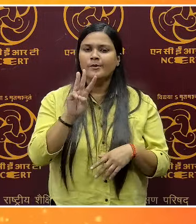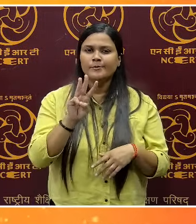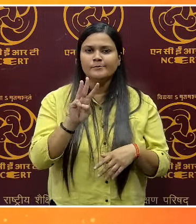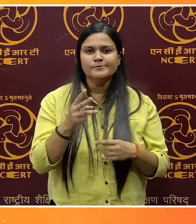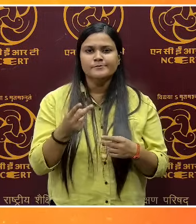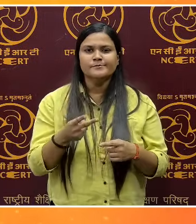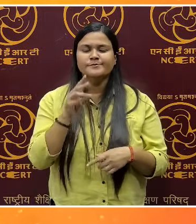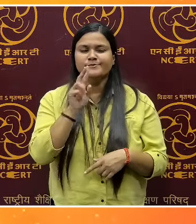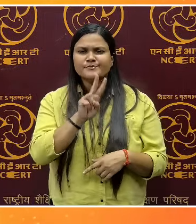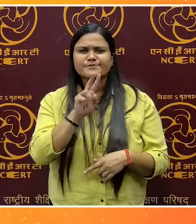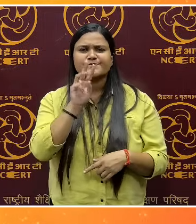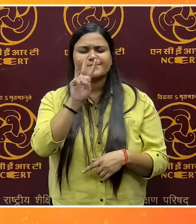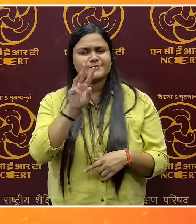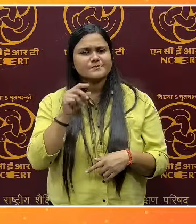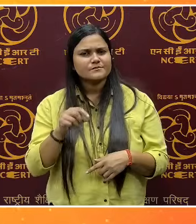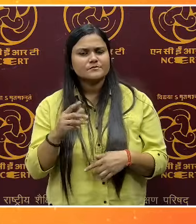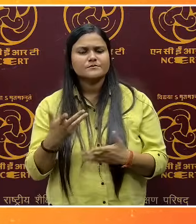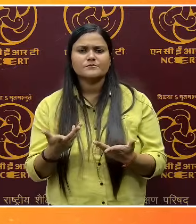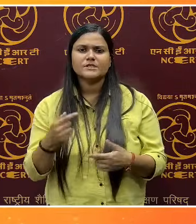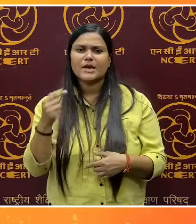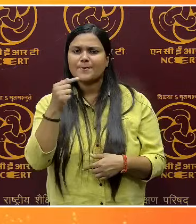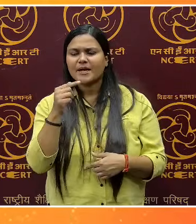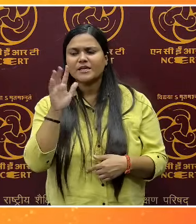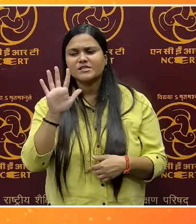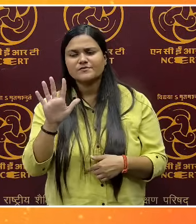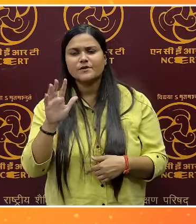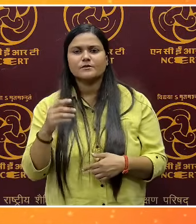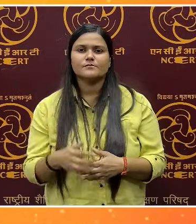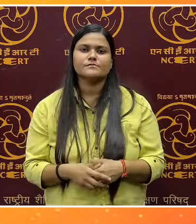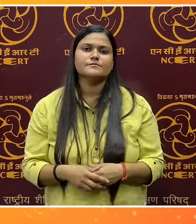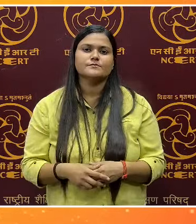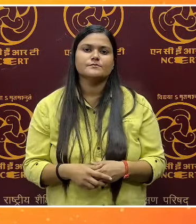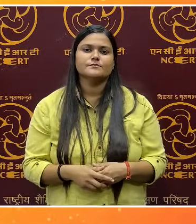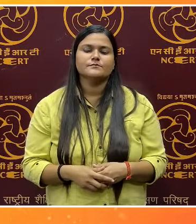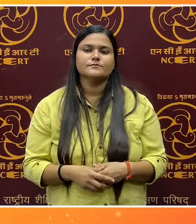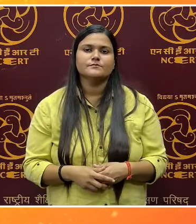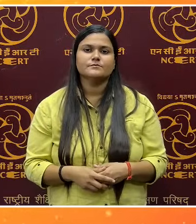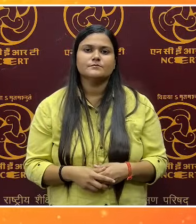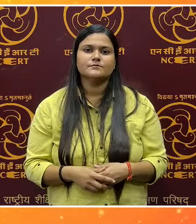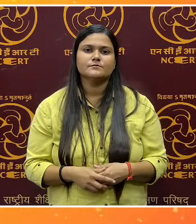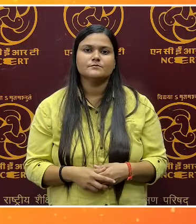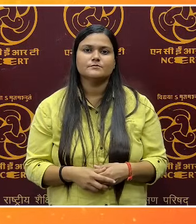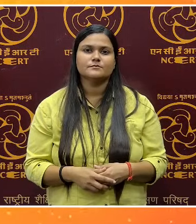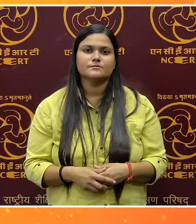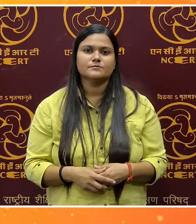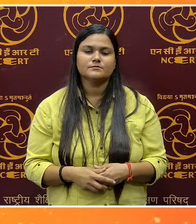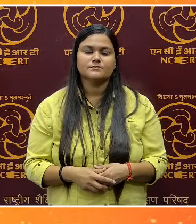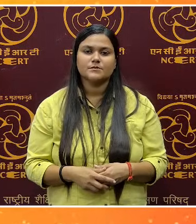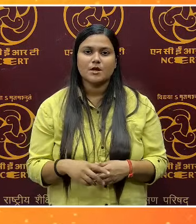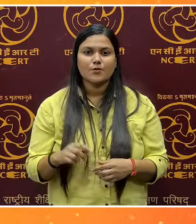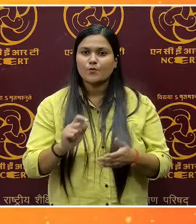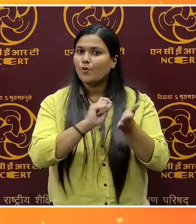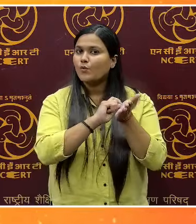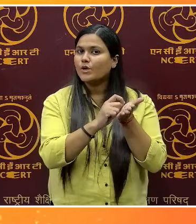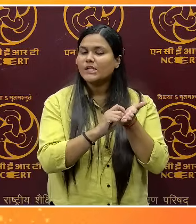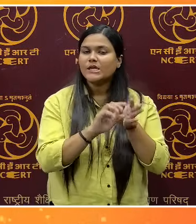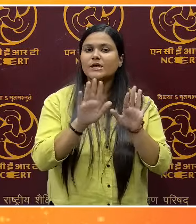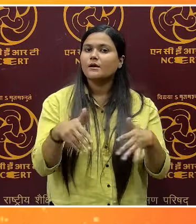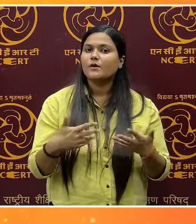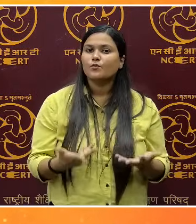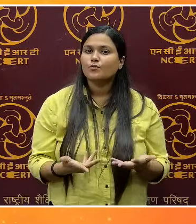3 to the power 2 into 3 to the power minus 5 into 3 to the power 6. So children, we can write this as